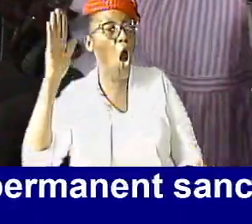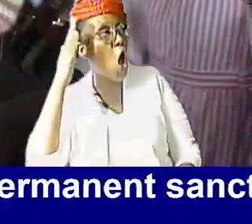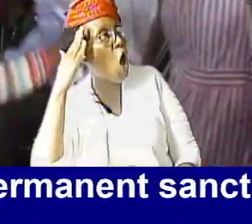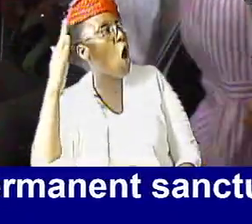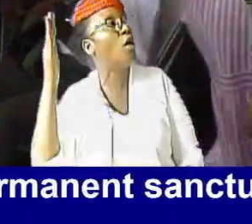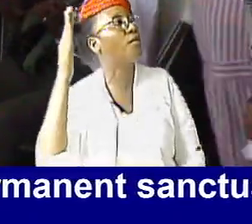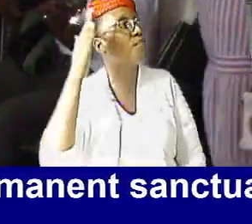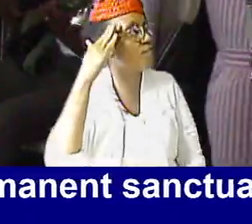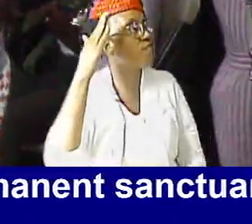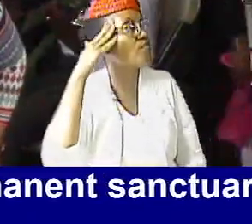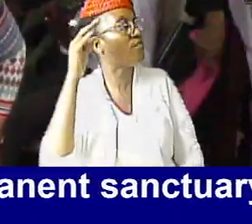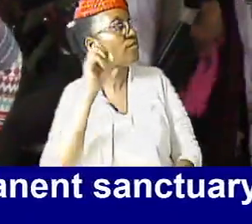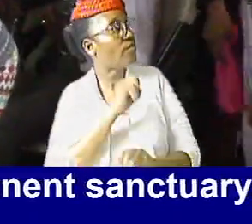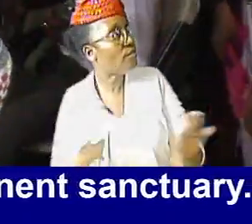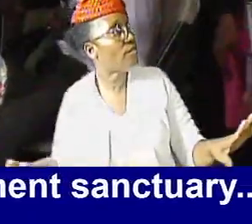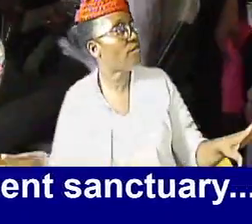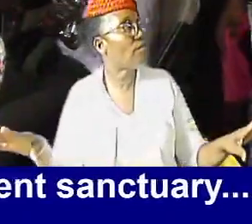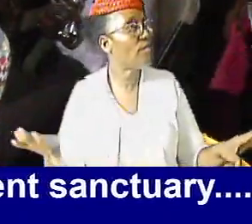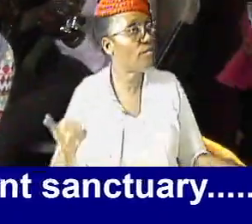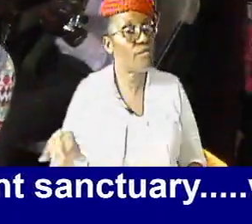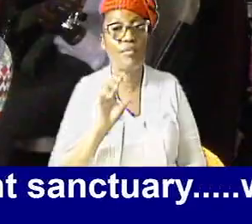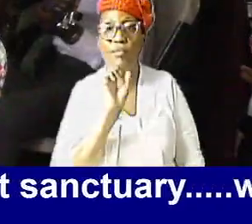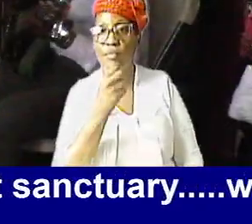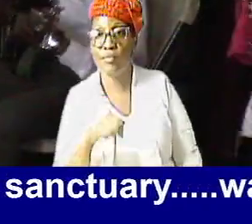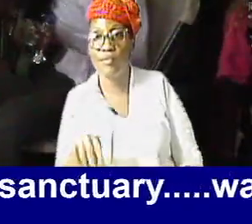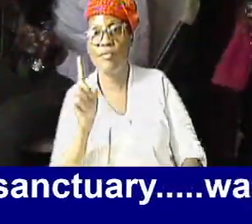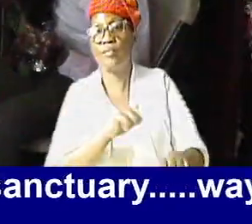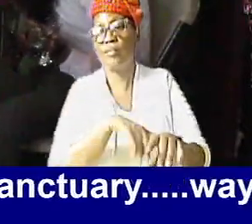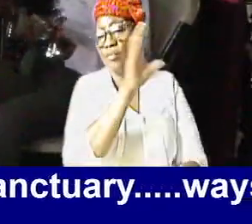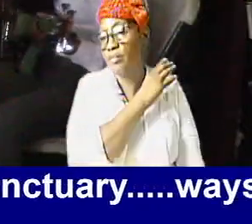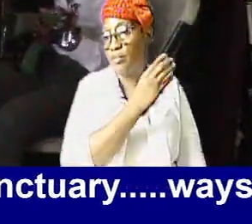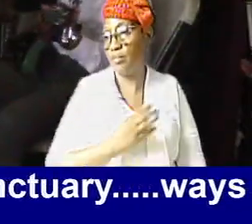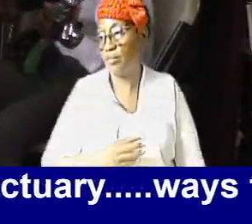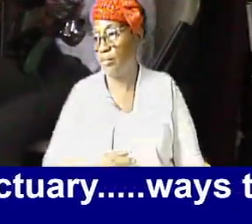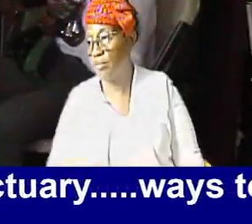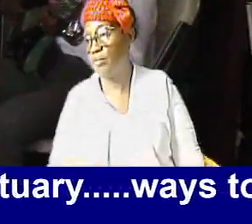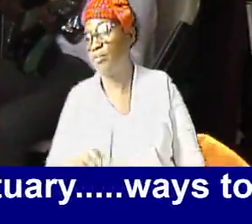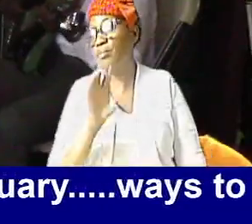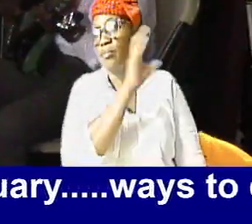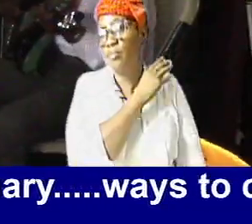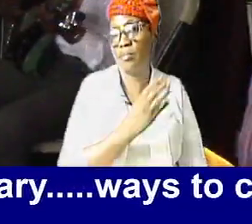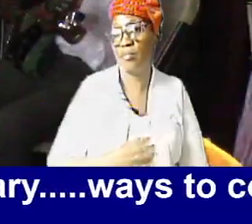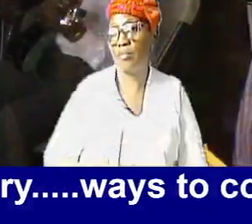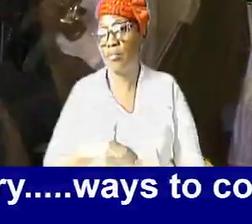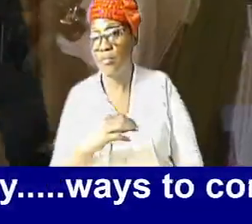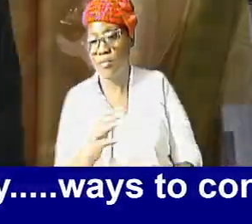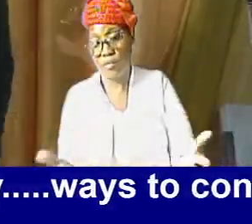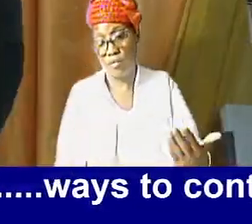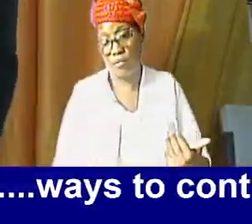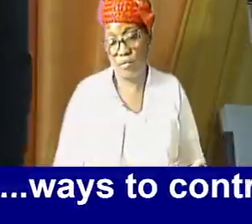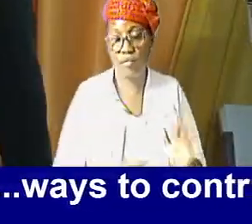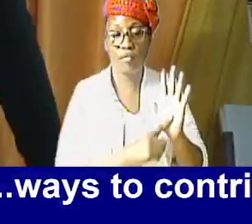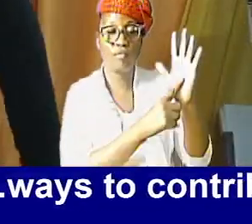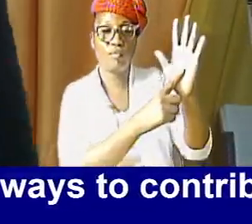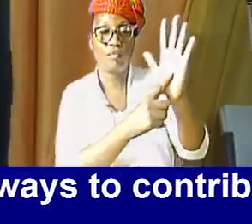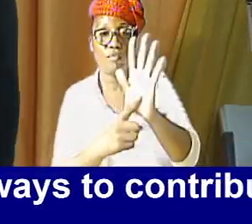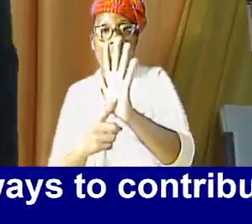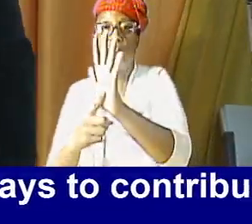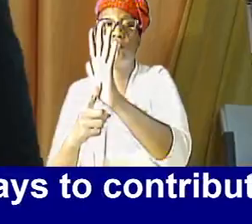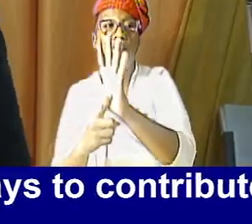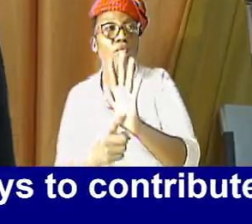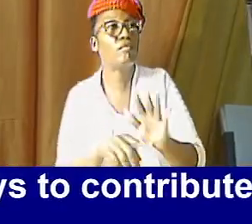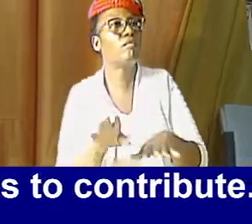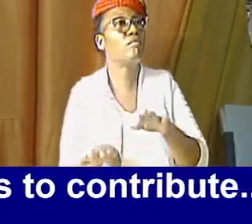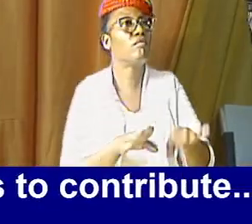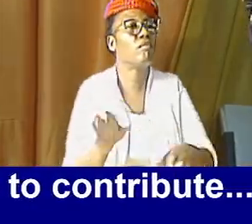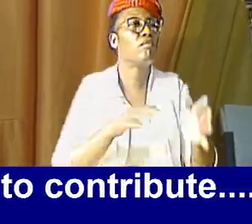I know. There is nothing like an old time Christian with the Christian world to show. Walking